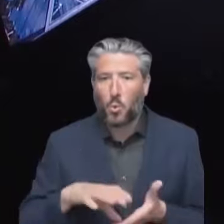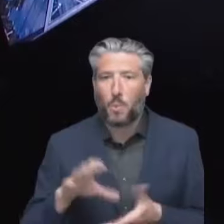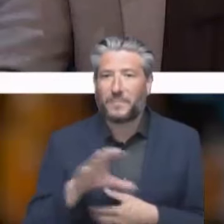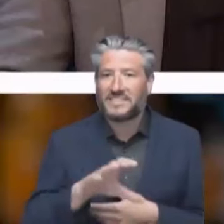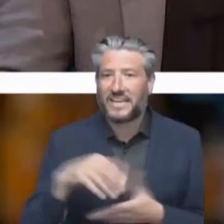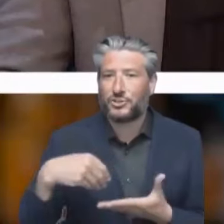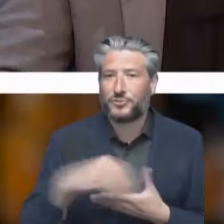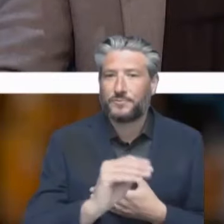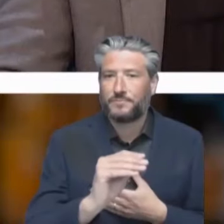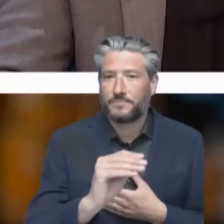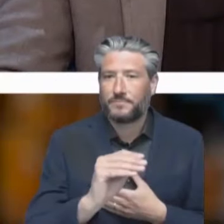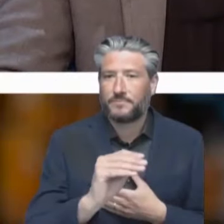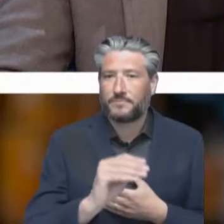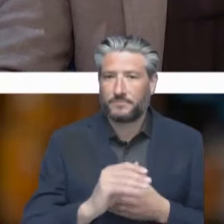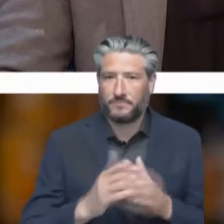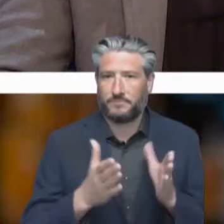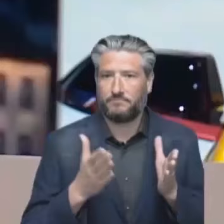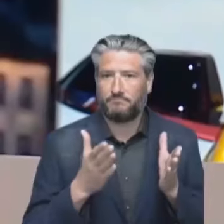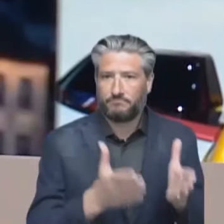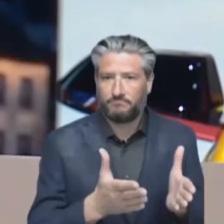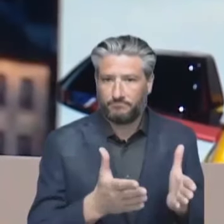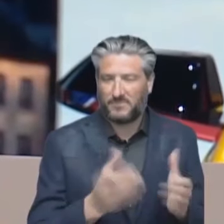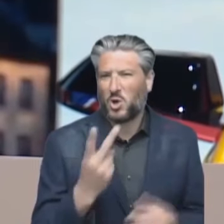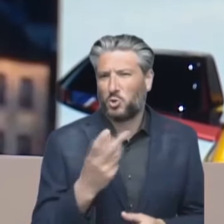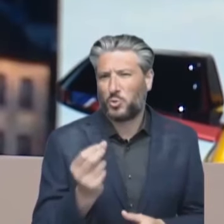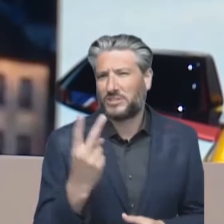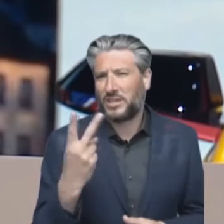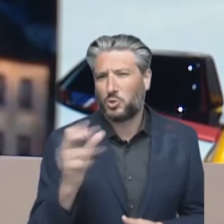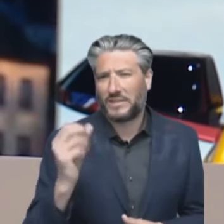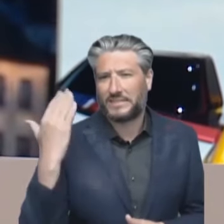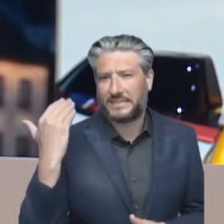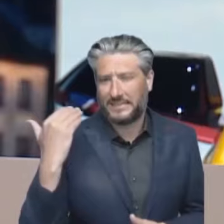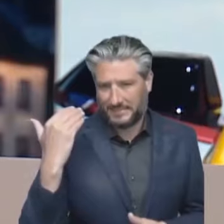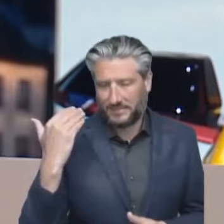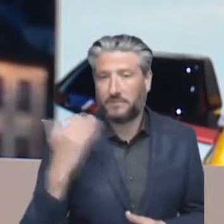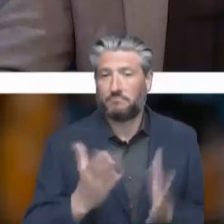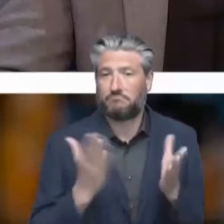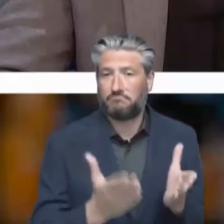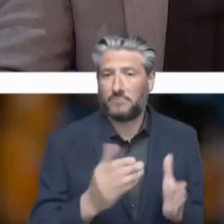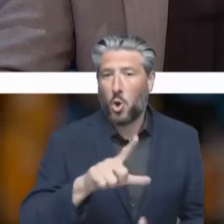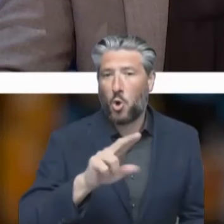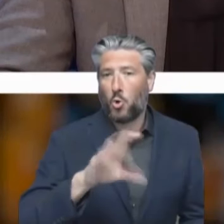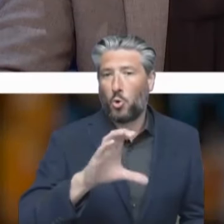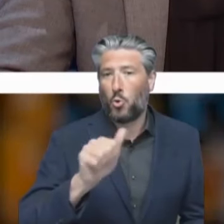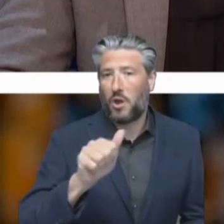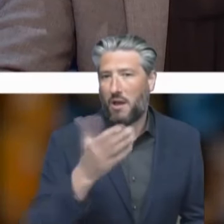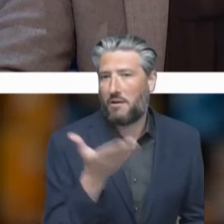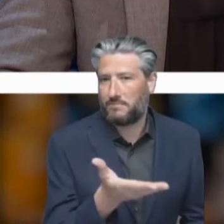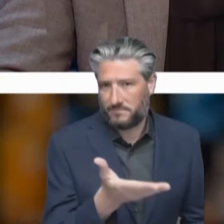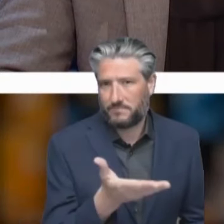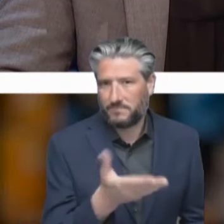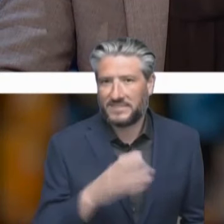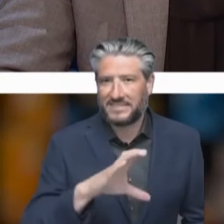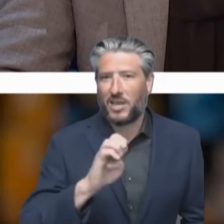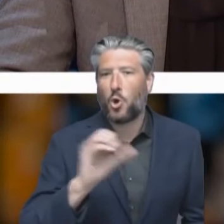or awarded for fiscal year 2020 to Mr. Luca Di Meo as chief executive officer. The resolution received